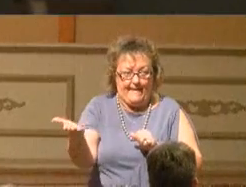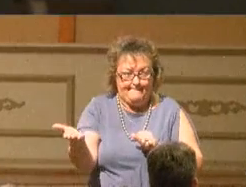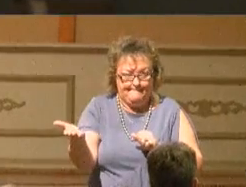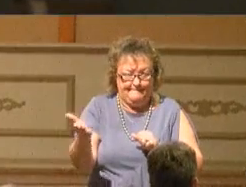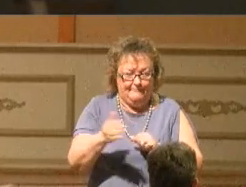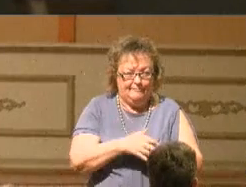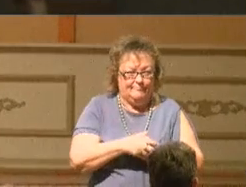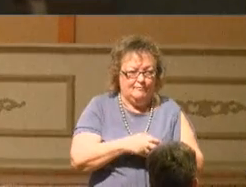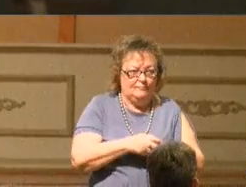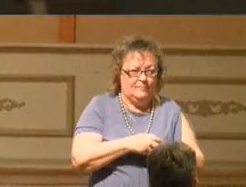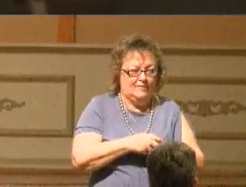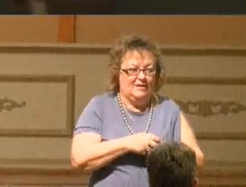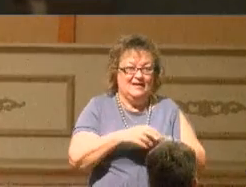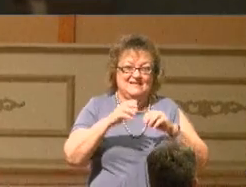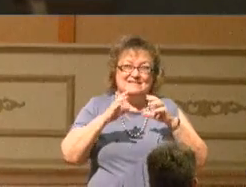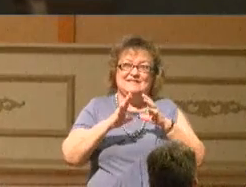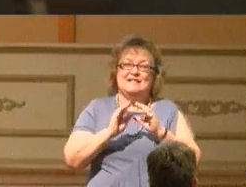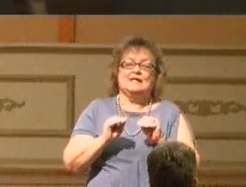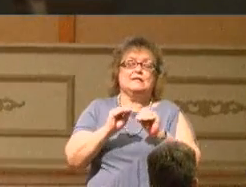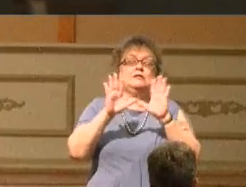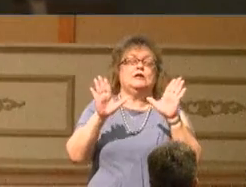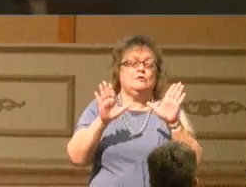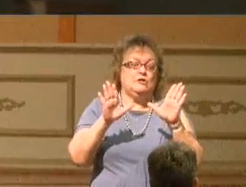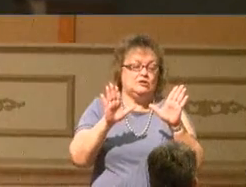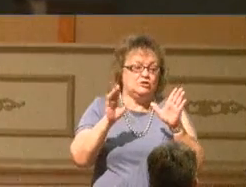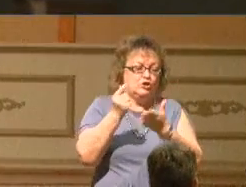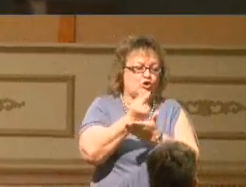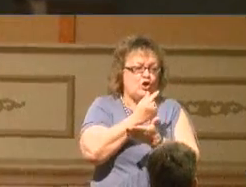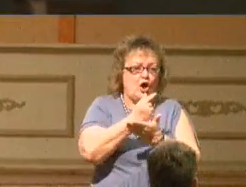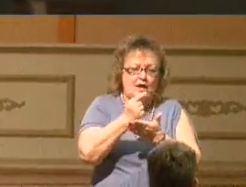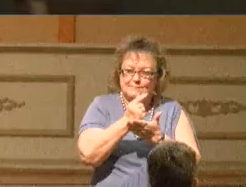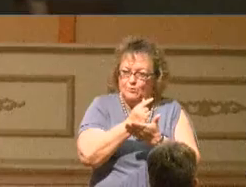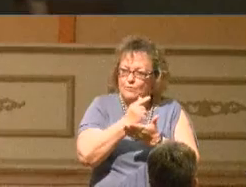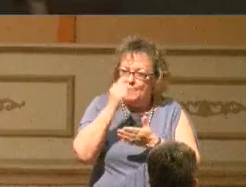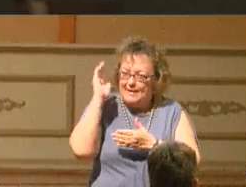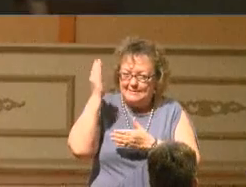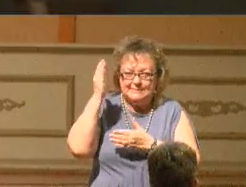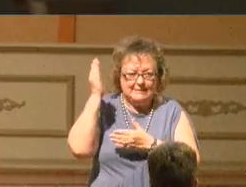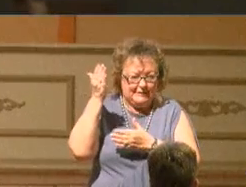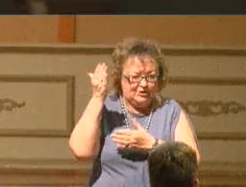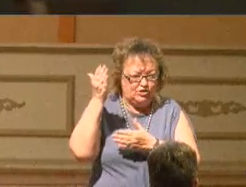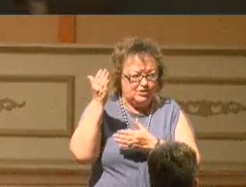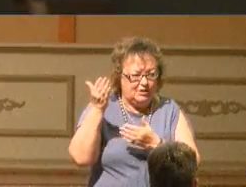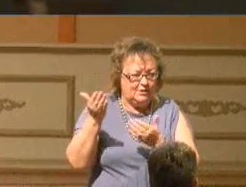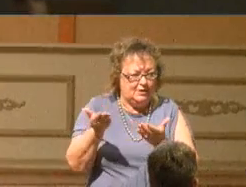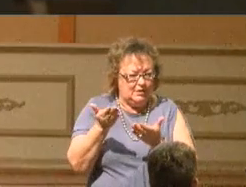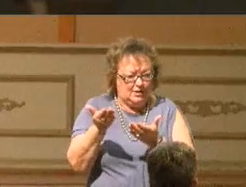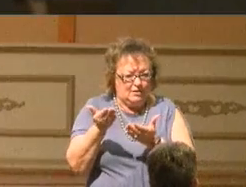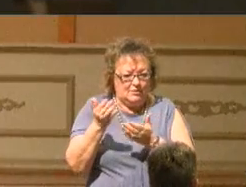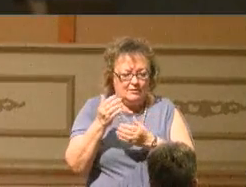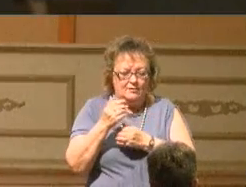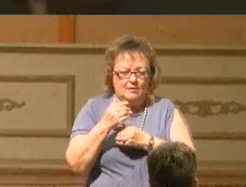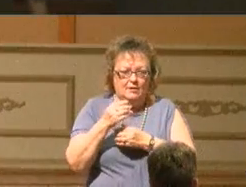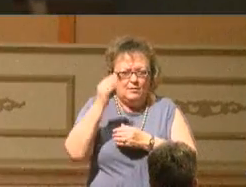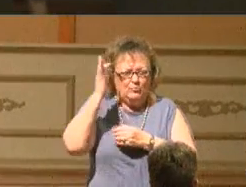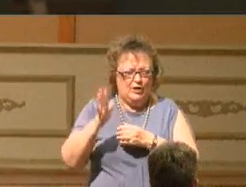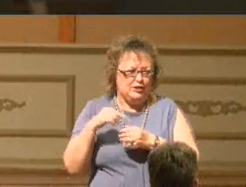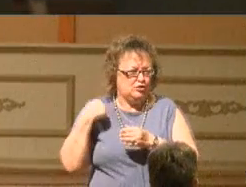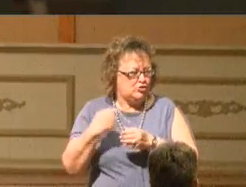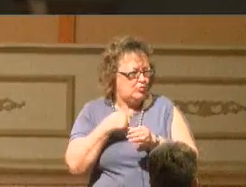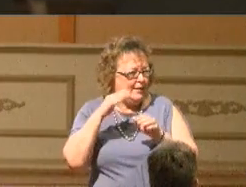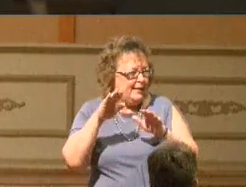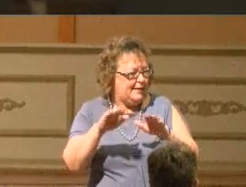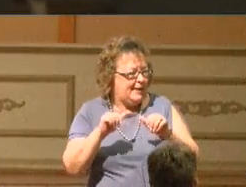is "The Clearest Gospel Message." The clearest gospel message. As preachers, we can take something